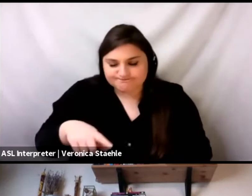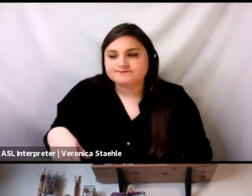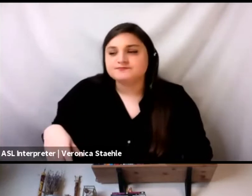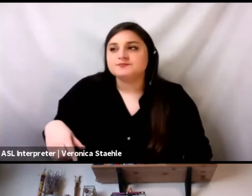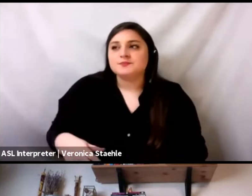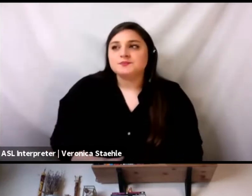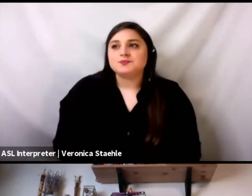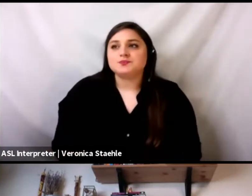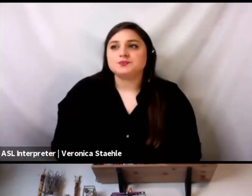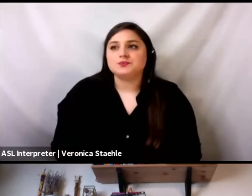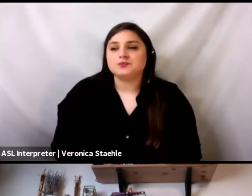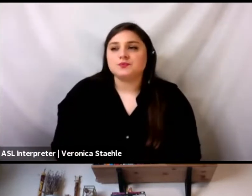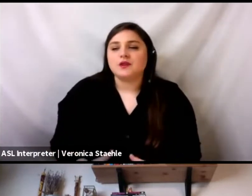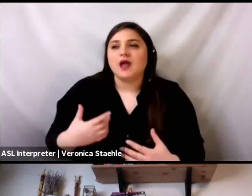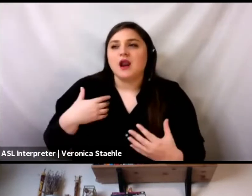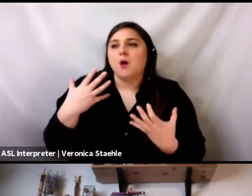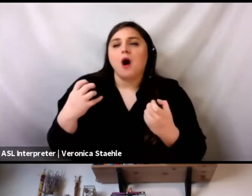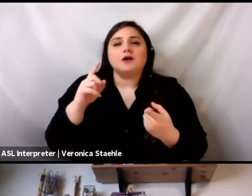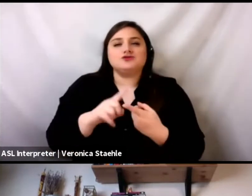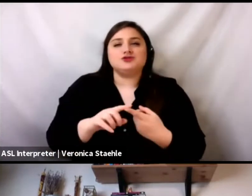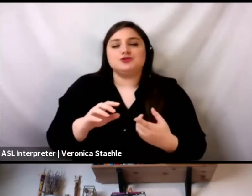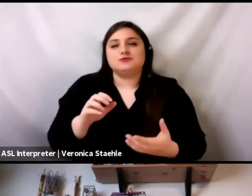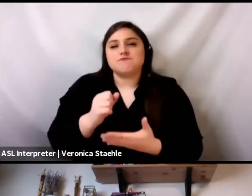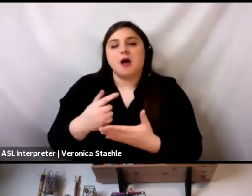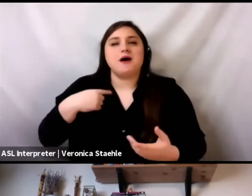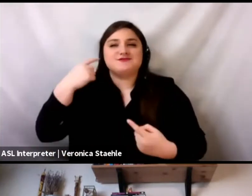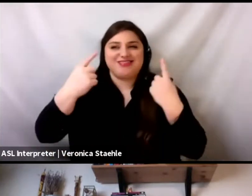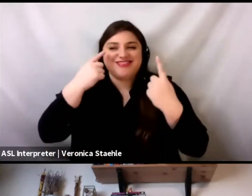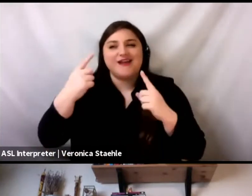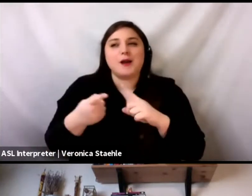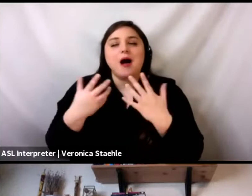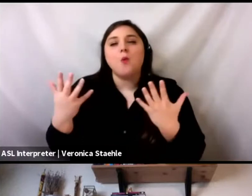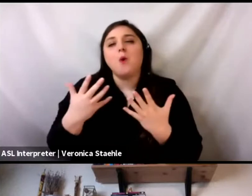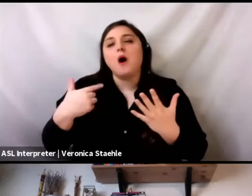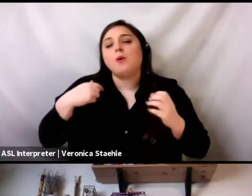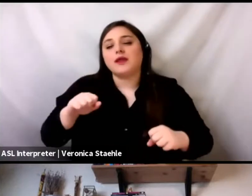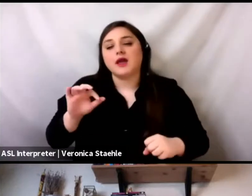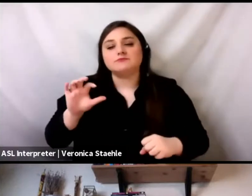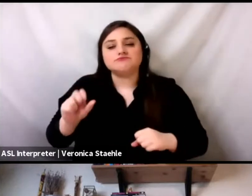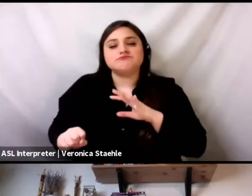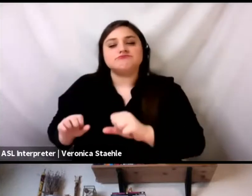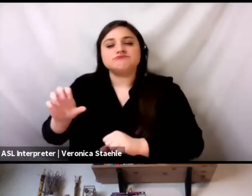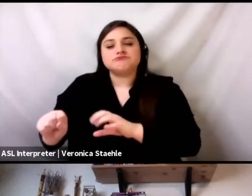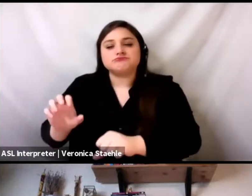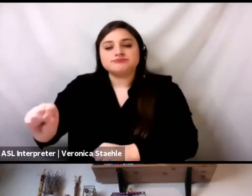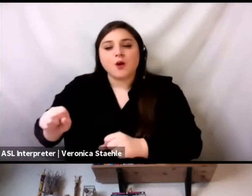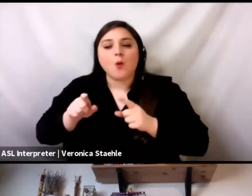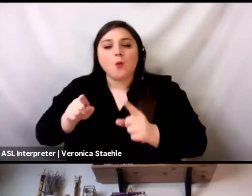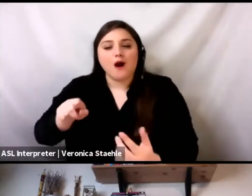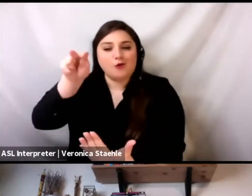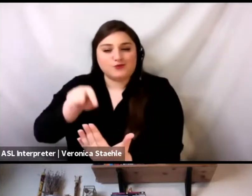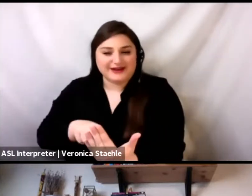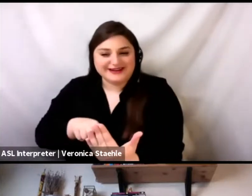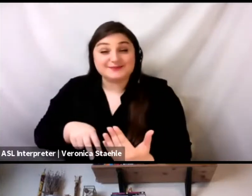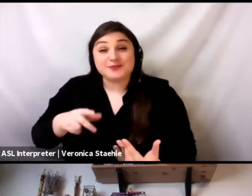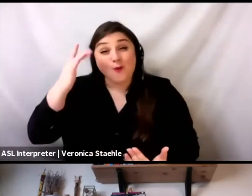to when we are like going through the code of conduct and the code of consent, we just kind of, there's like quite a bit of reading, is maybe